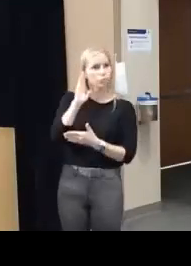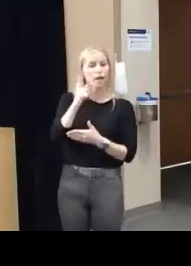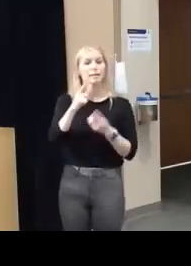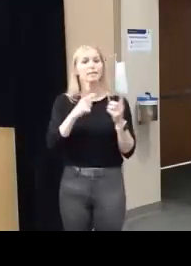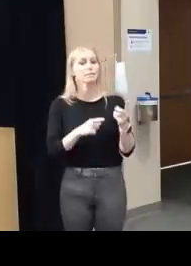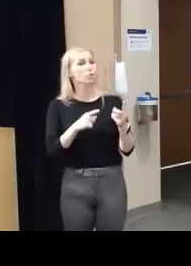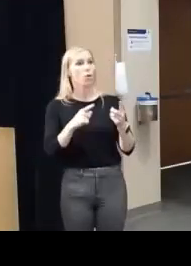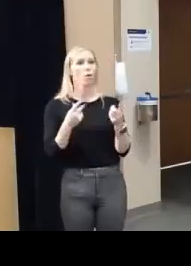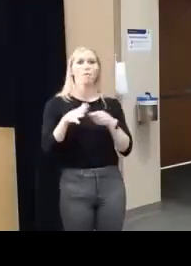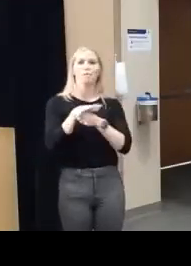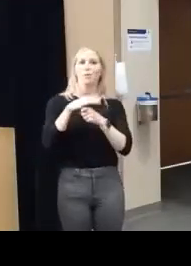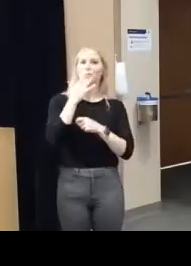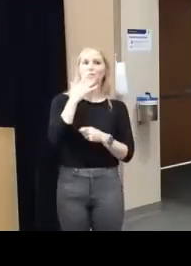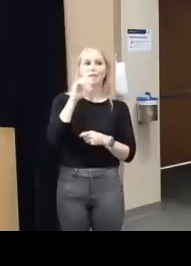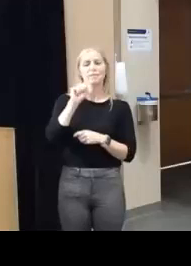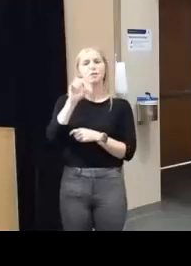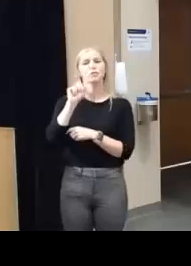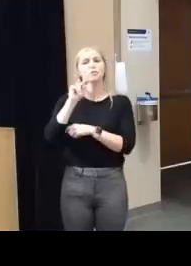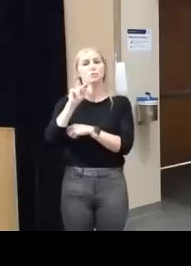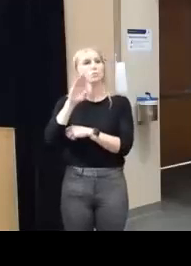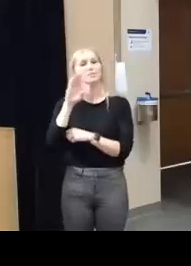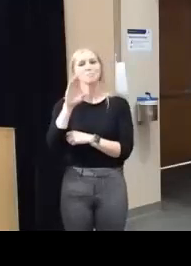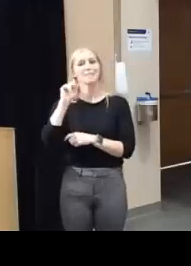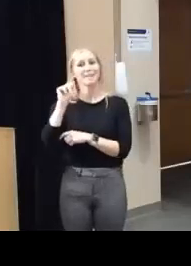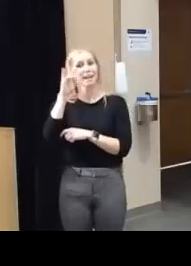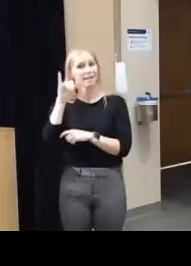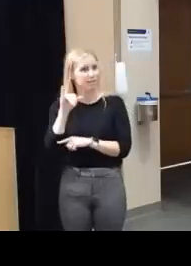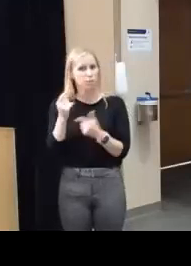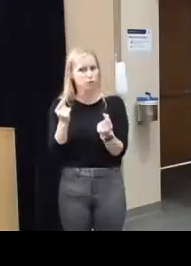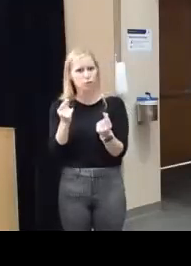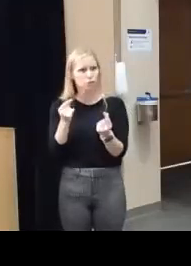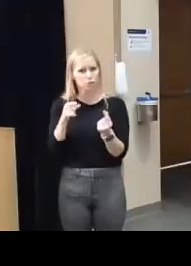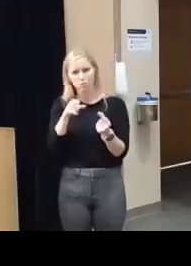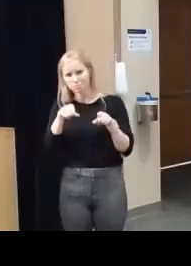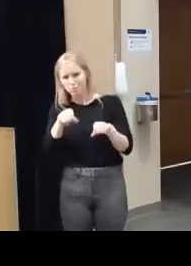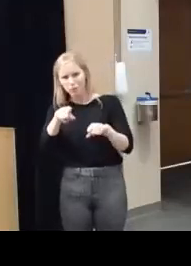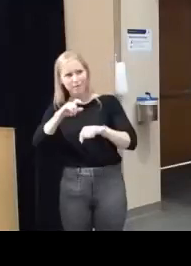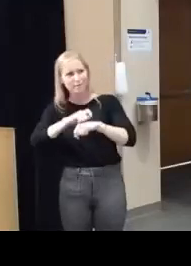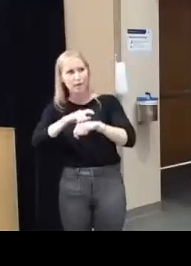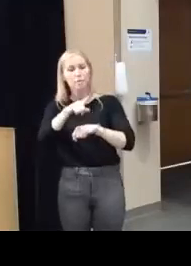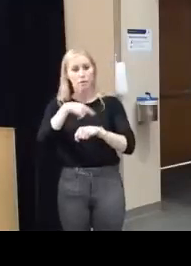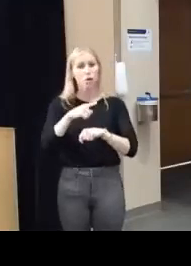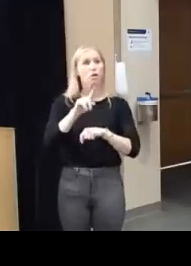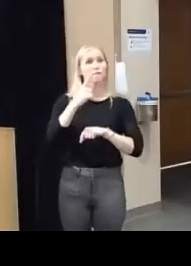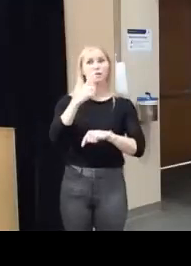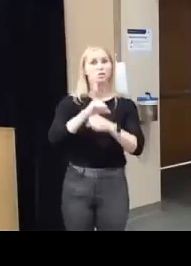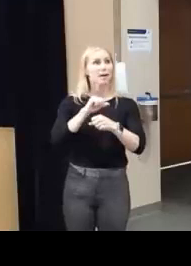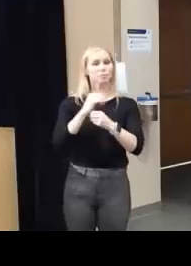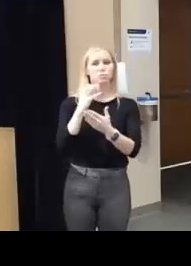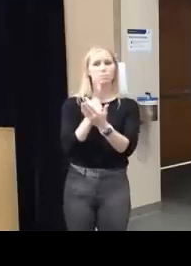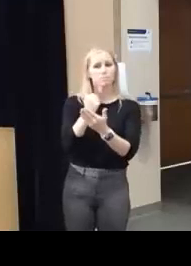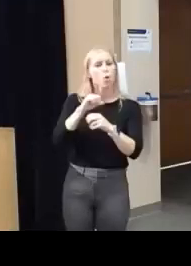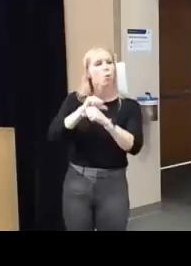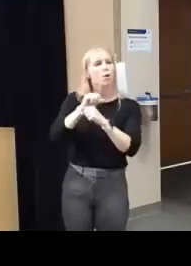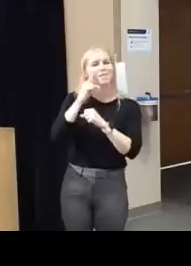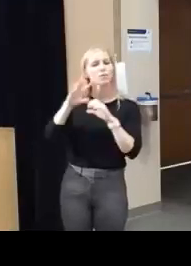this time? Well, her first job actually was working for the Daughters of Temperance. And